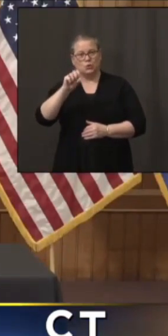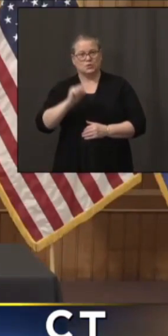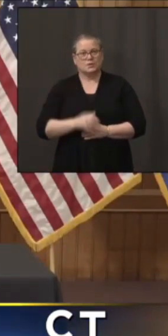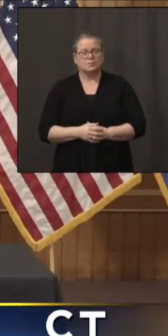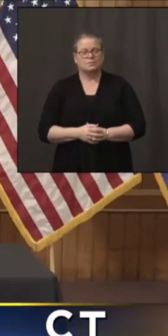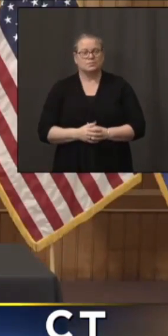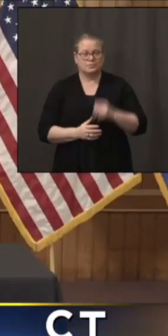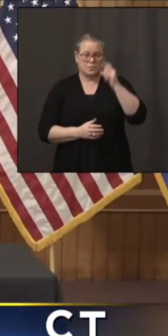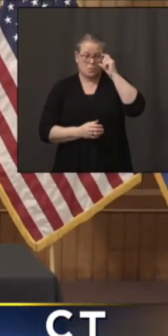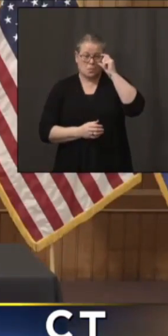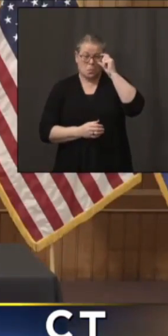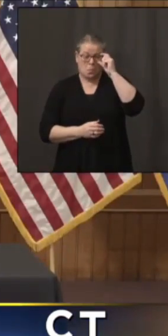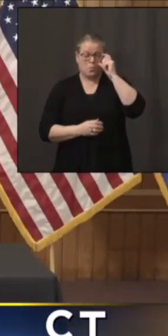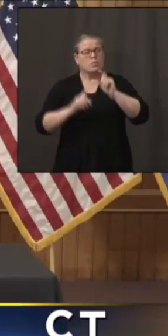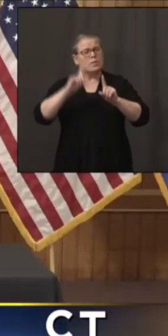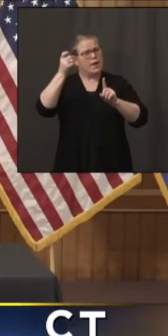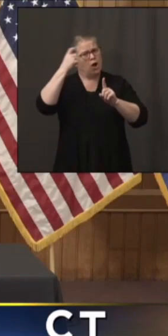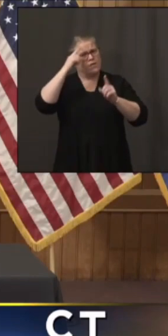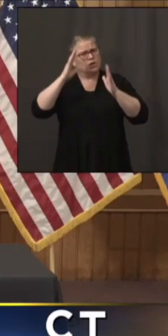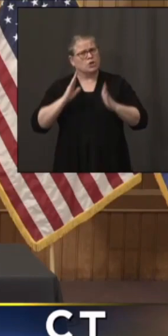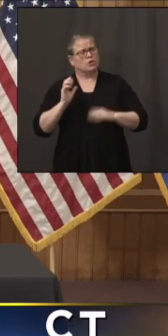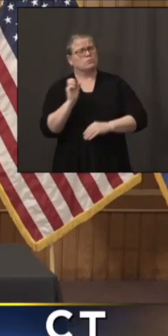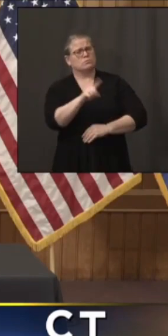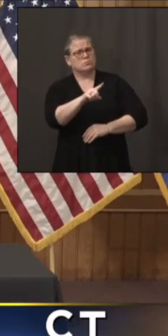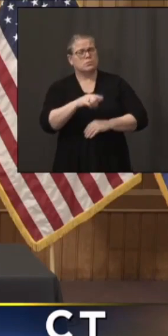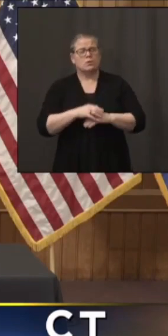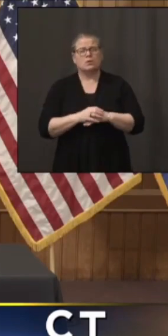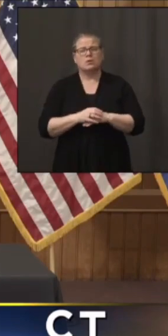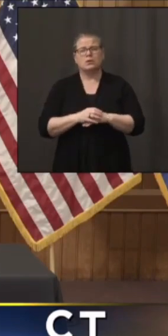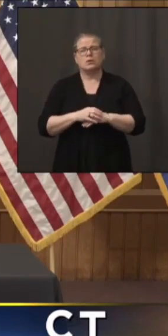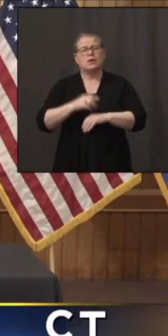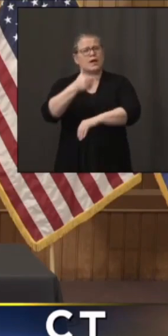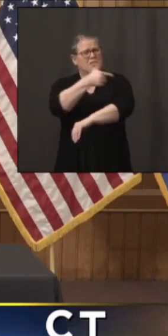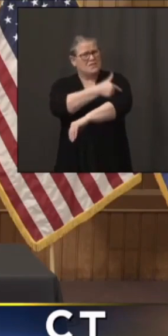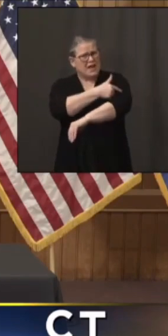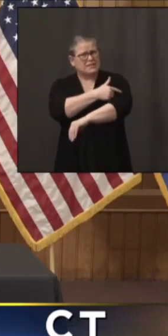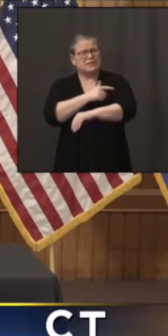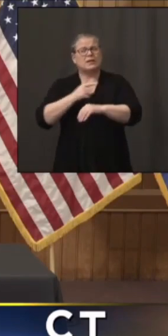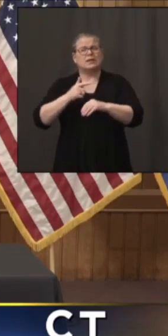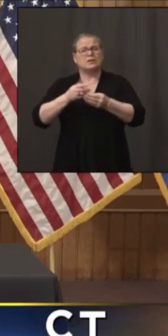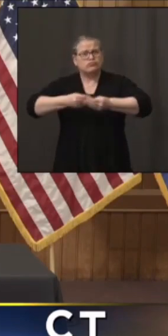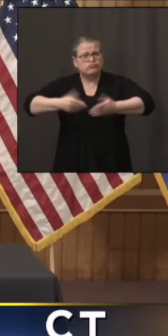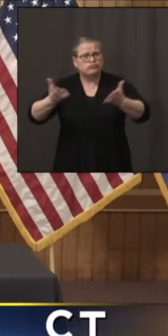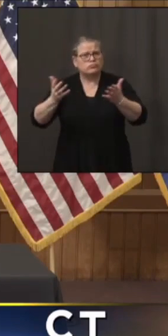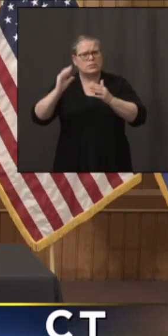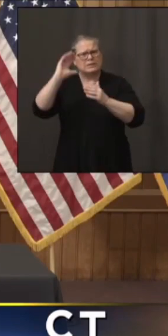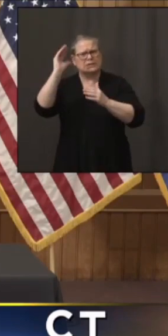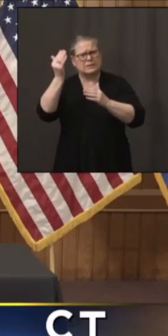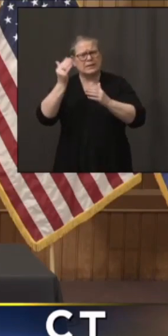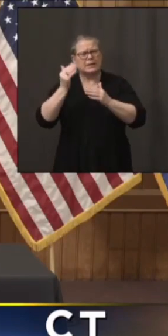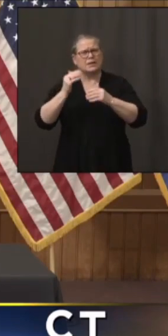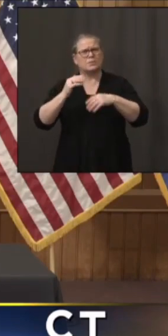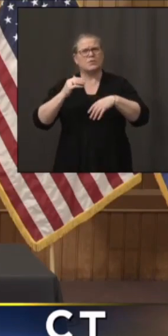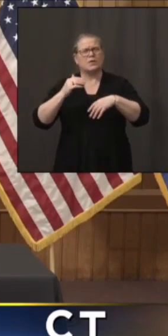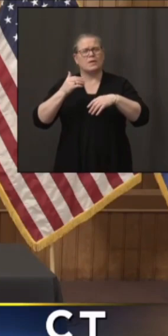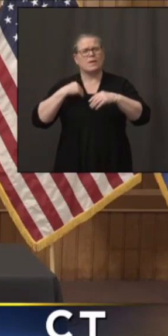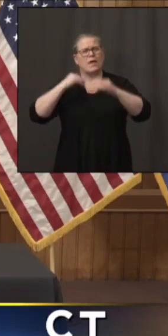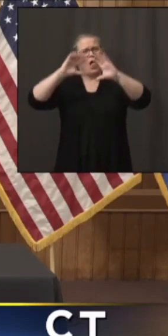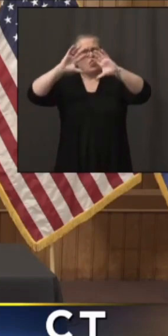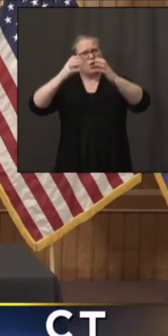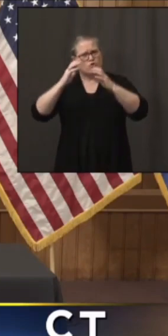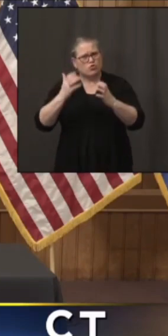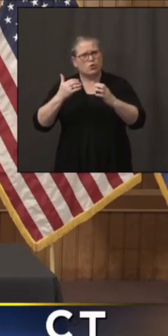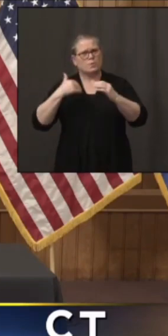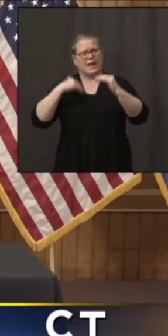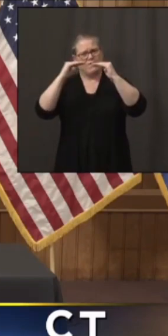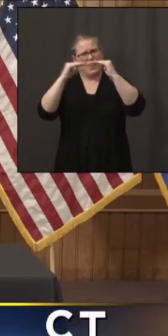vaccine rollout, it looks like there's going to be tiers within the tiers. We see 75 and older going first. Who in Phase B would